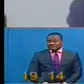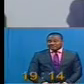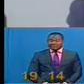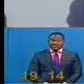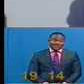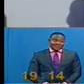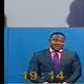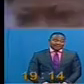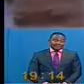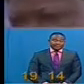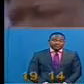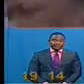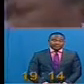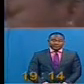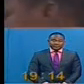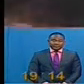Mr. Chairman,